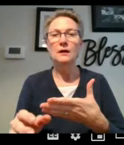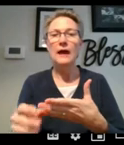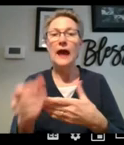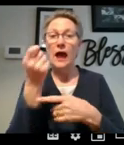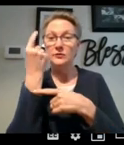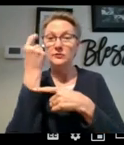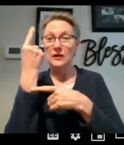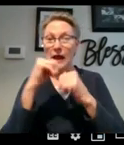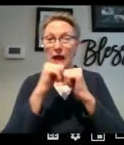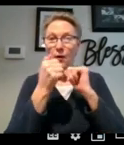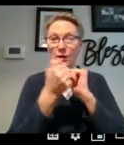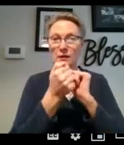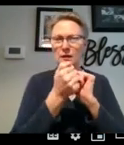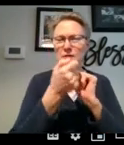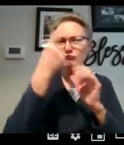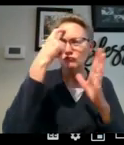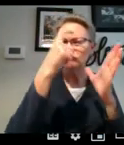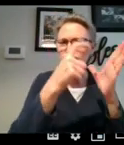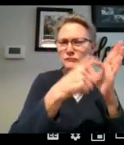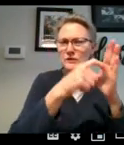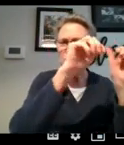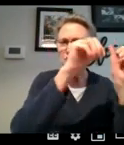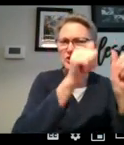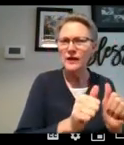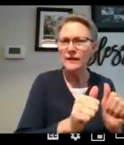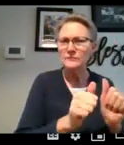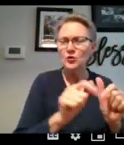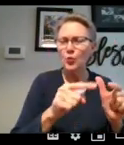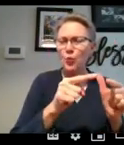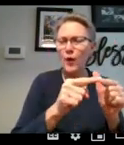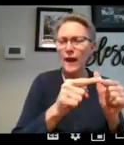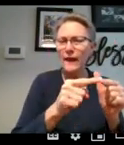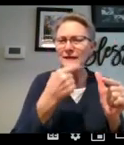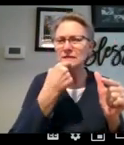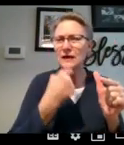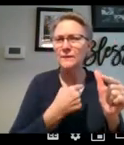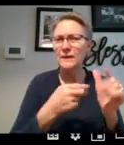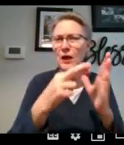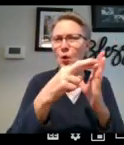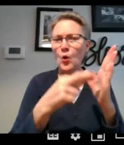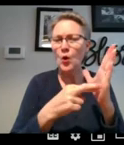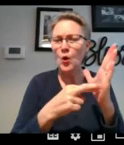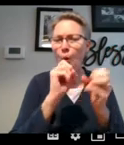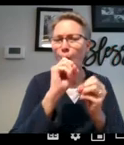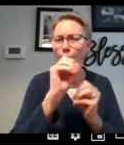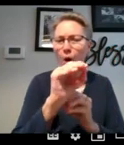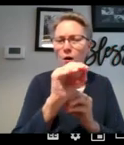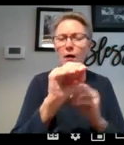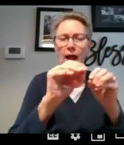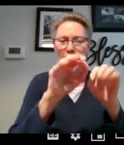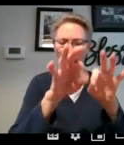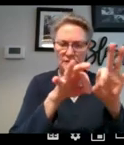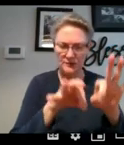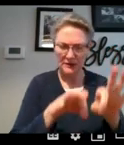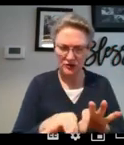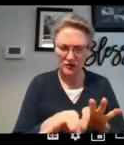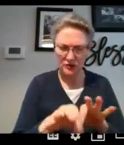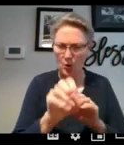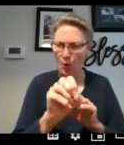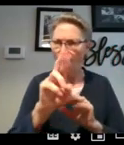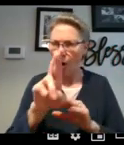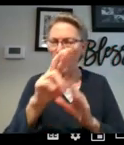how I can recognize shapes when I'm given a rule. So the question is, which shape matches the rule? And the rule that they